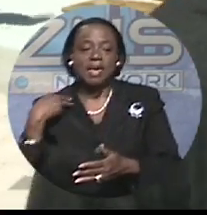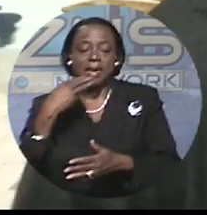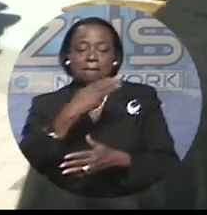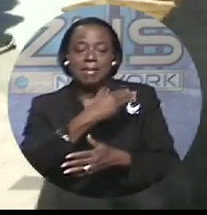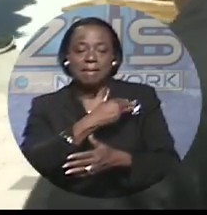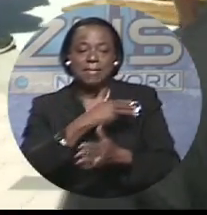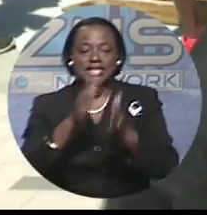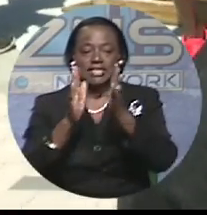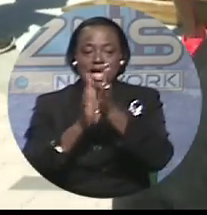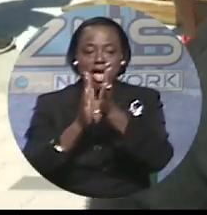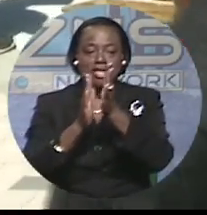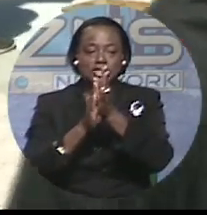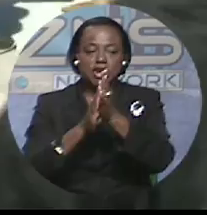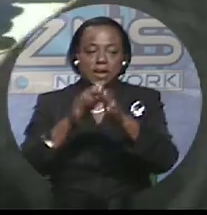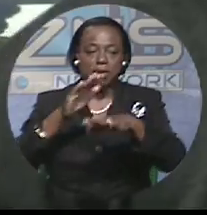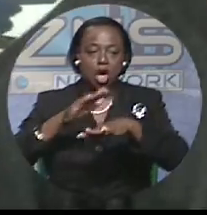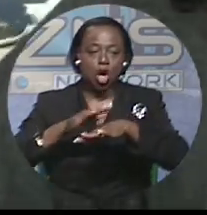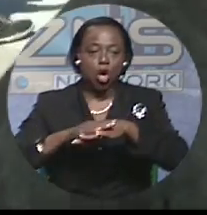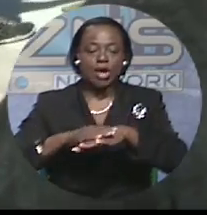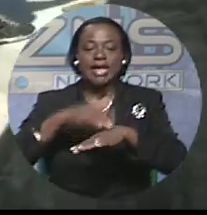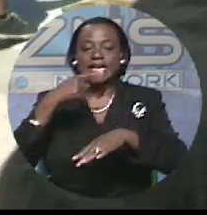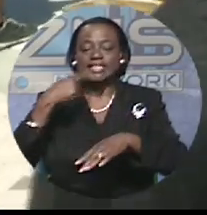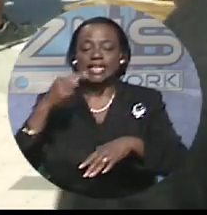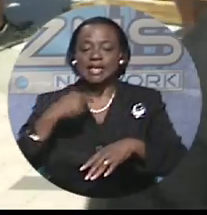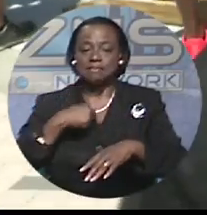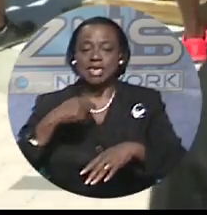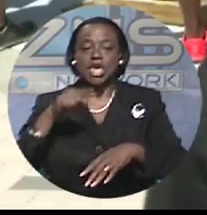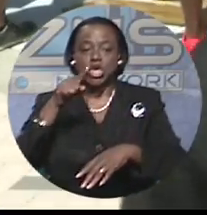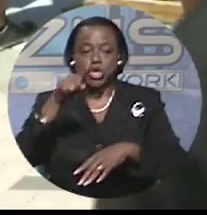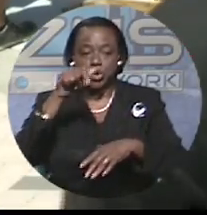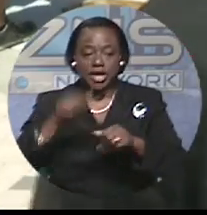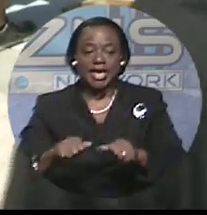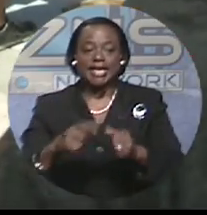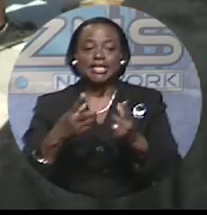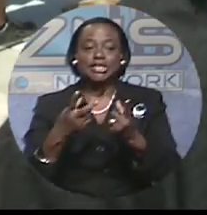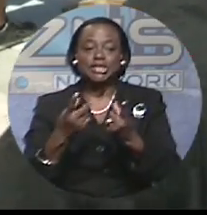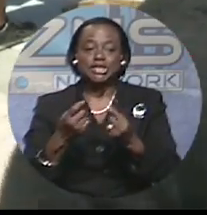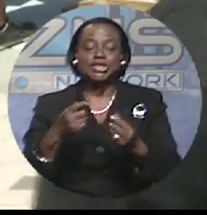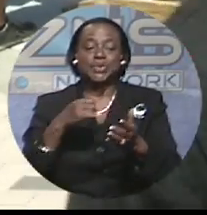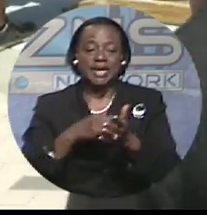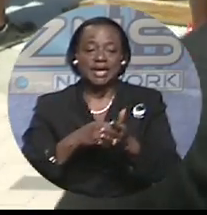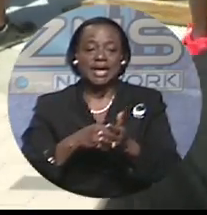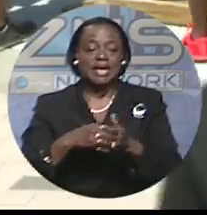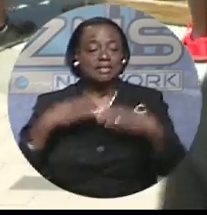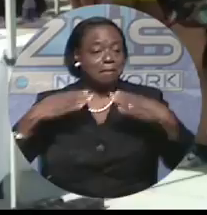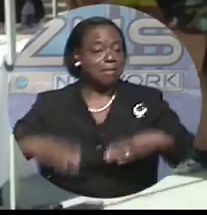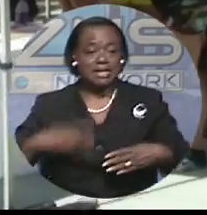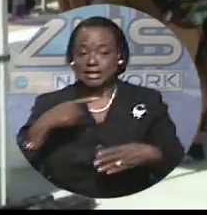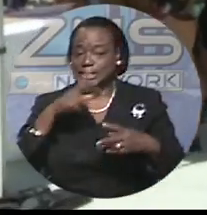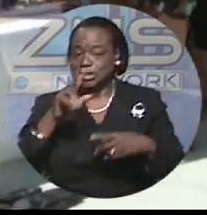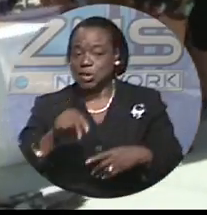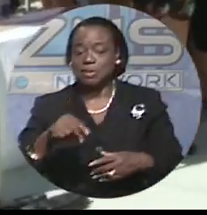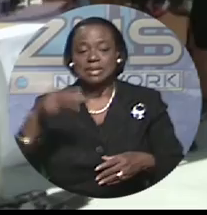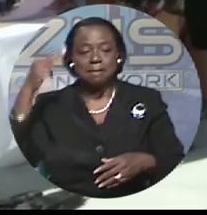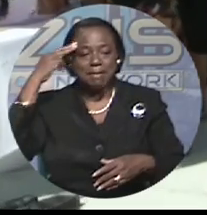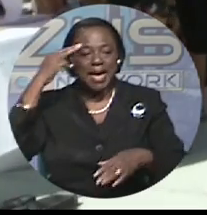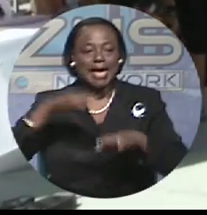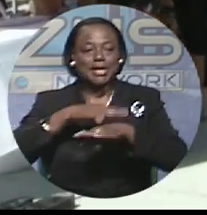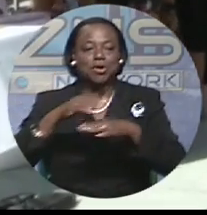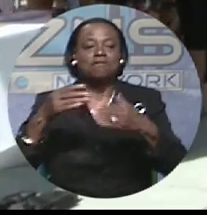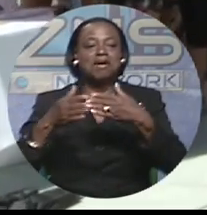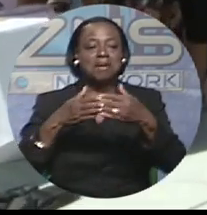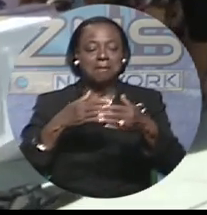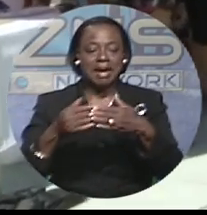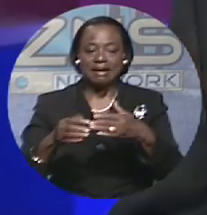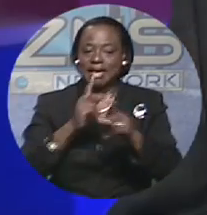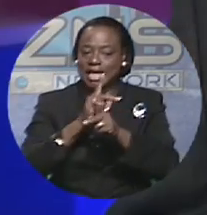you can do it. It gives you that extra push. The body tells you you can't do it. You gotta mind over matter and just keep pushing. Kelsey Johnson,